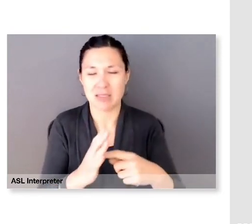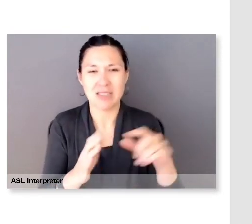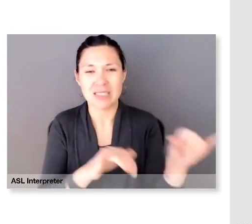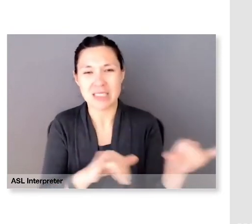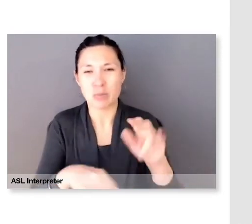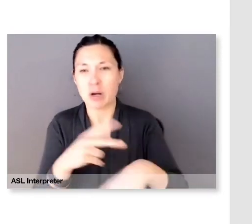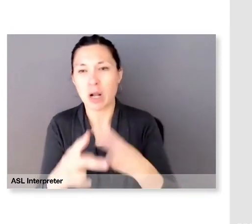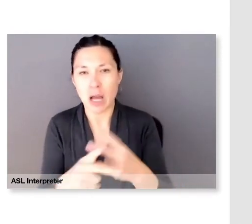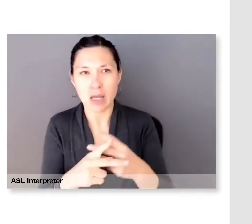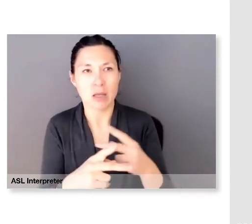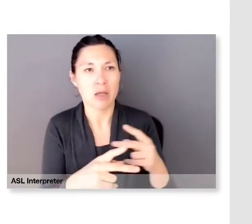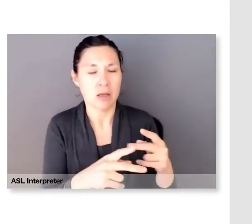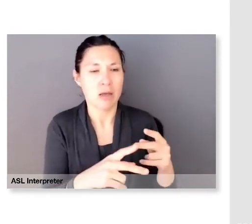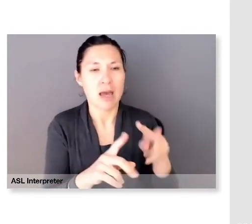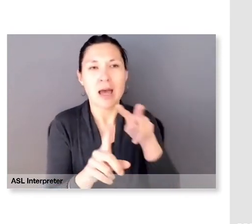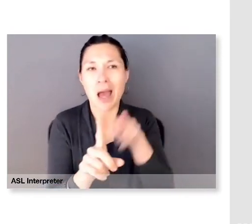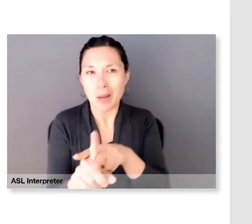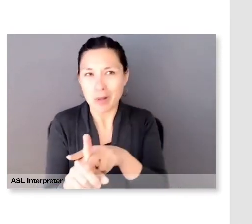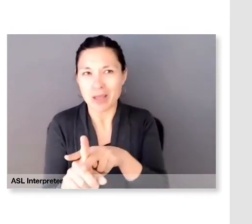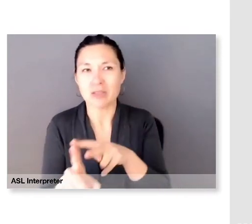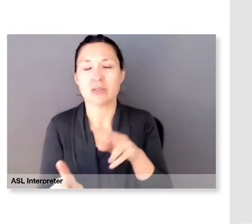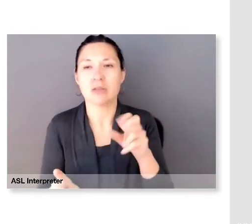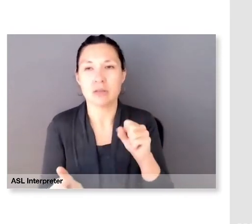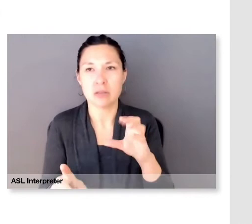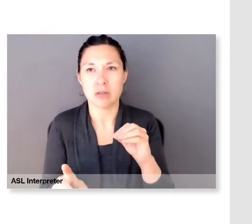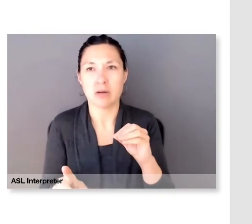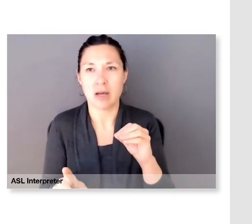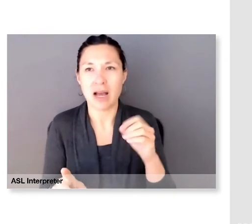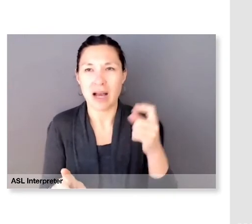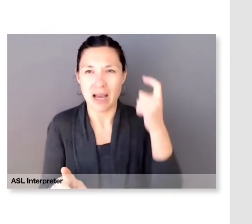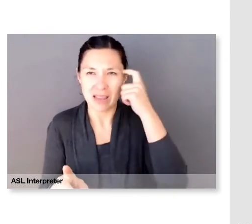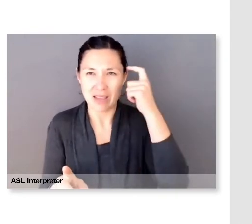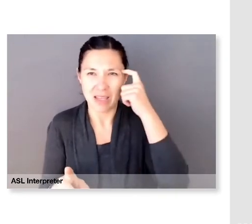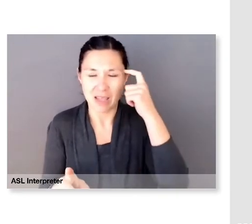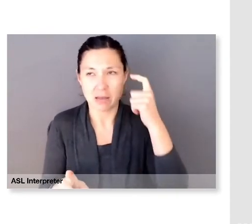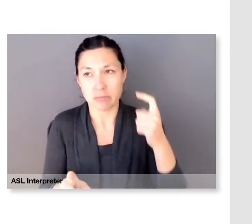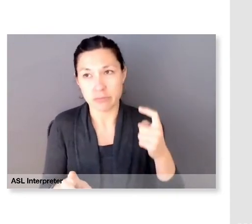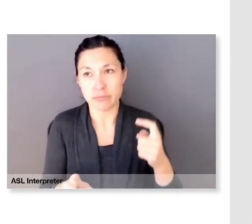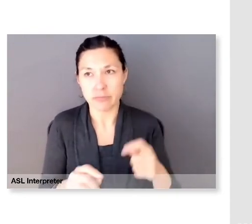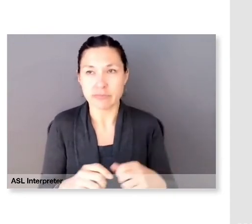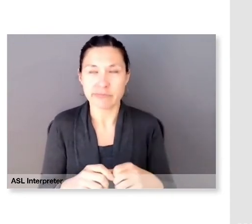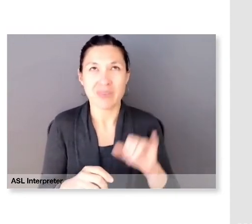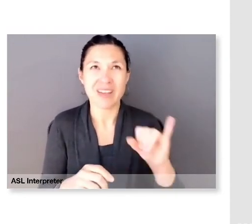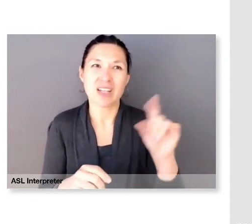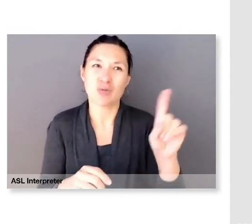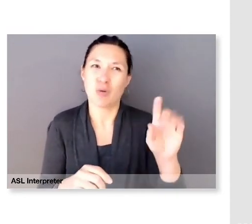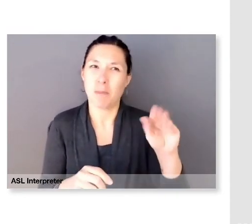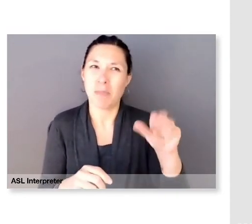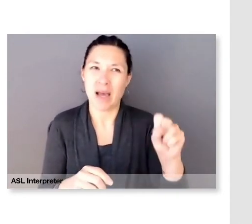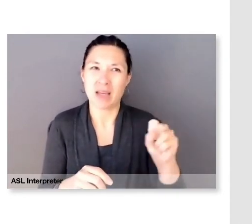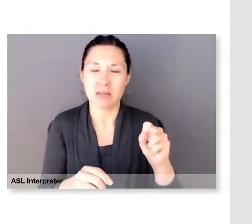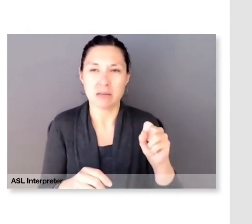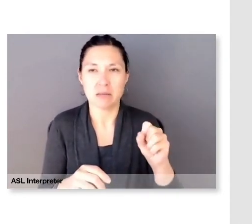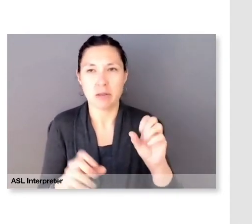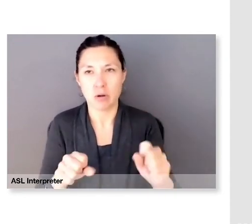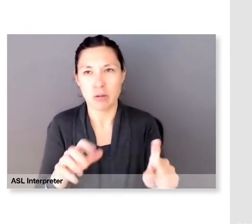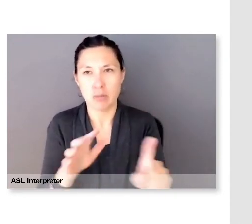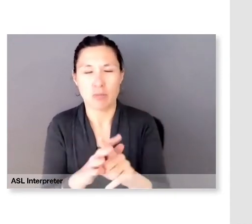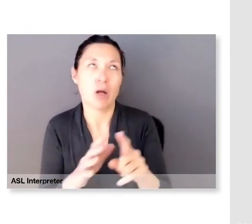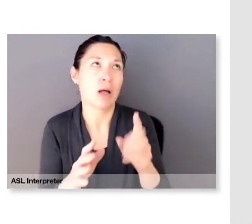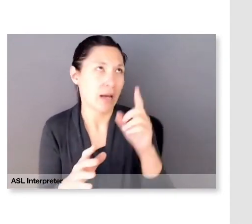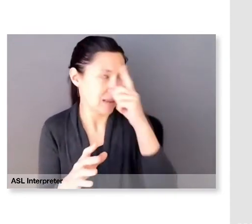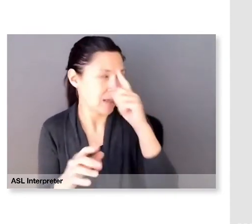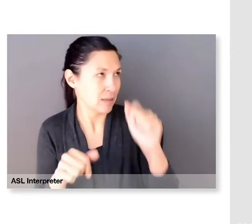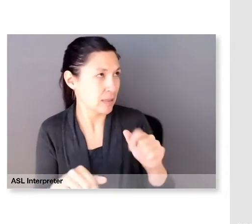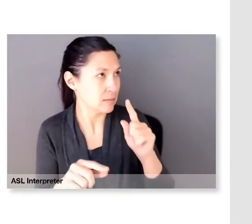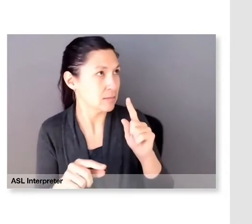that's the sense in which data will be inevitably imbued with bias. I think, you know, and now this is the part of the answer that I think, you know, is,